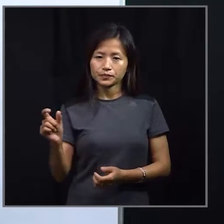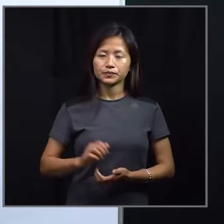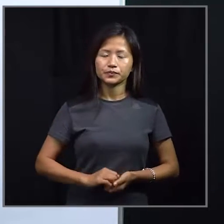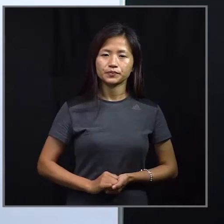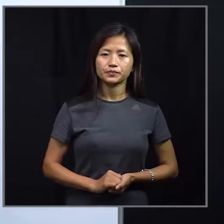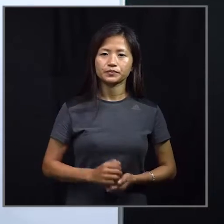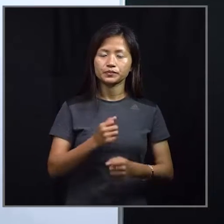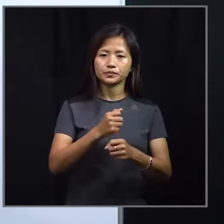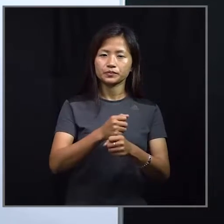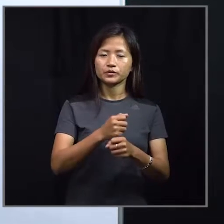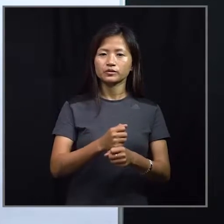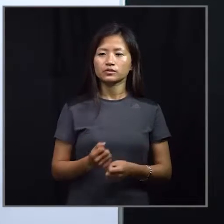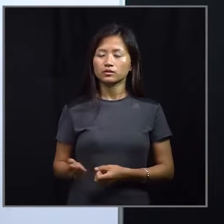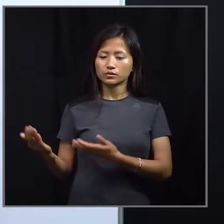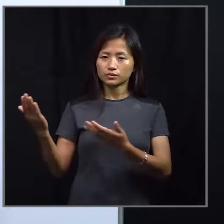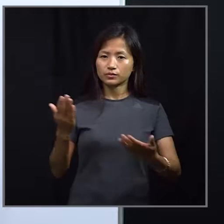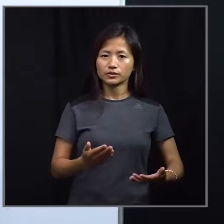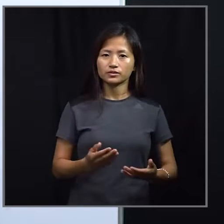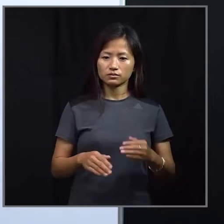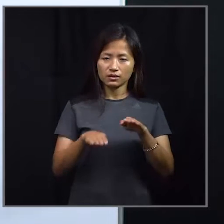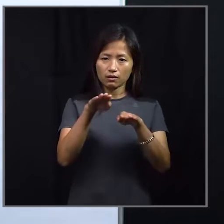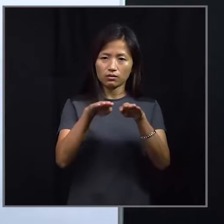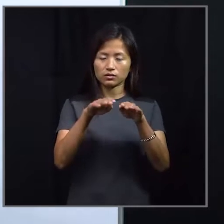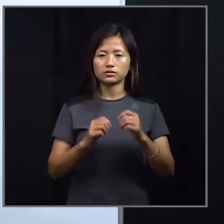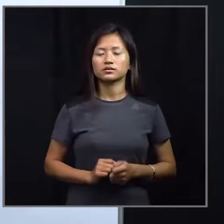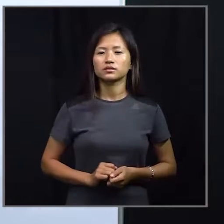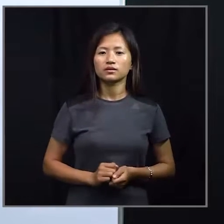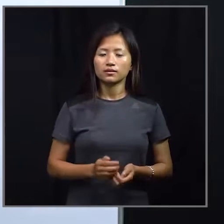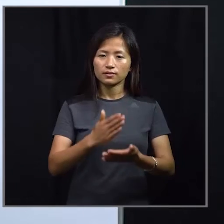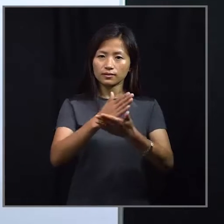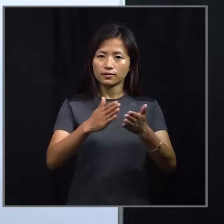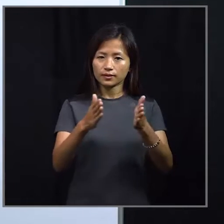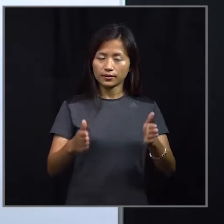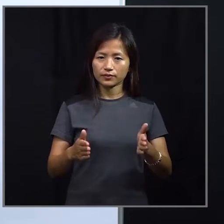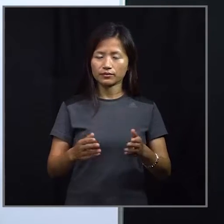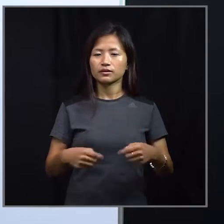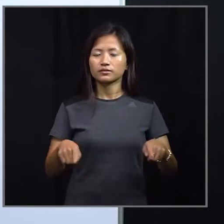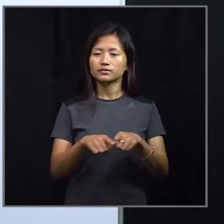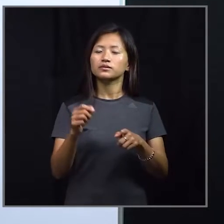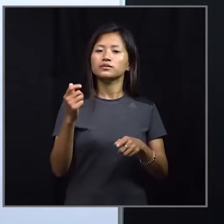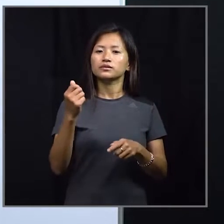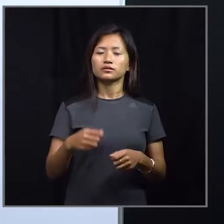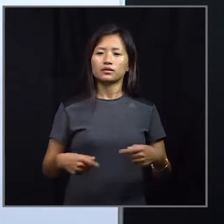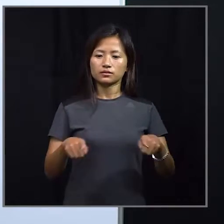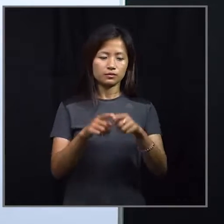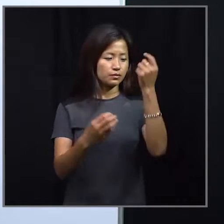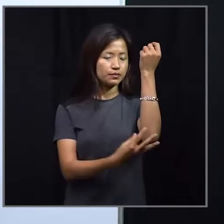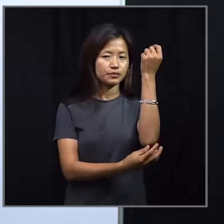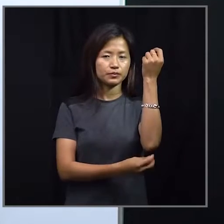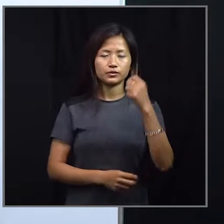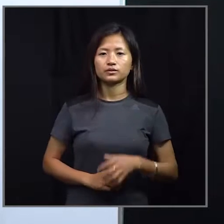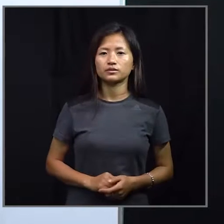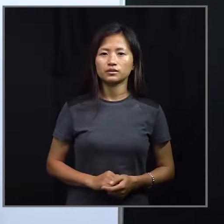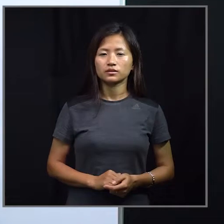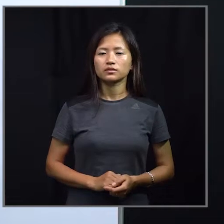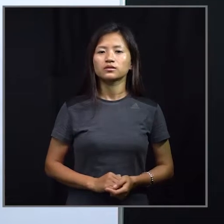bring equality. Government is trying to bridge the gap between the rich and the poor. Value judgment is made here. Rich people